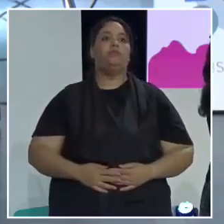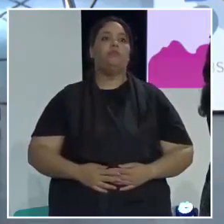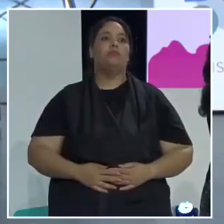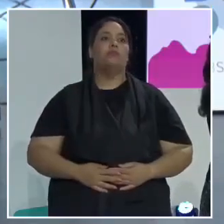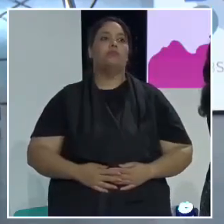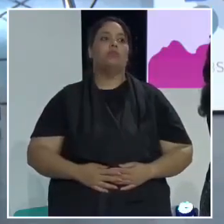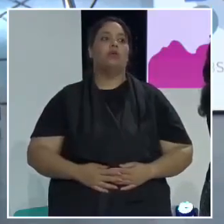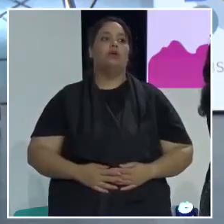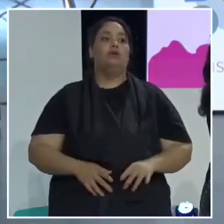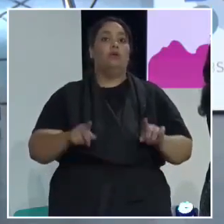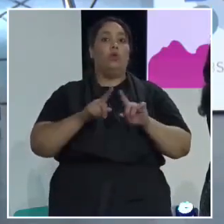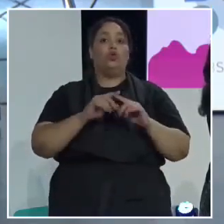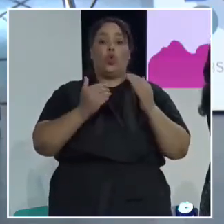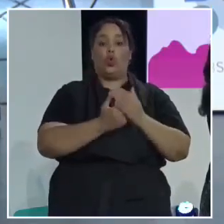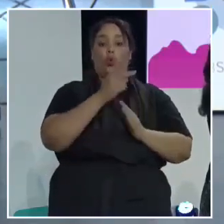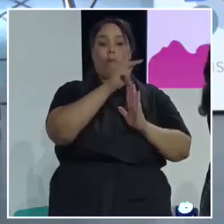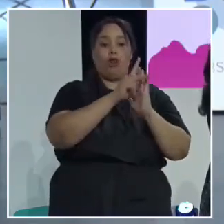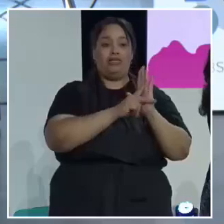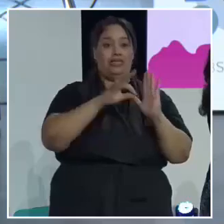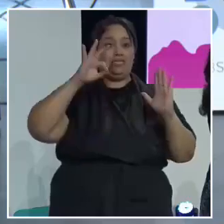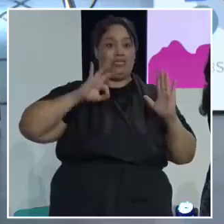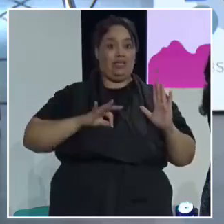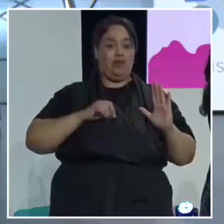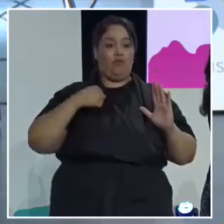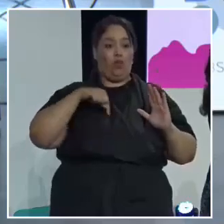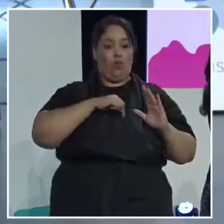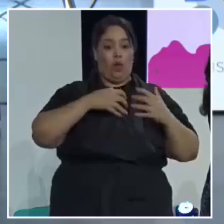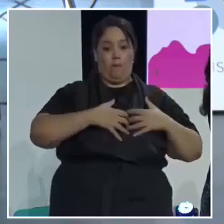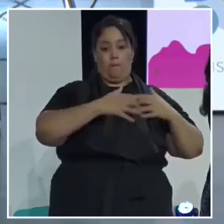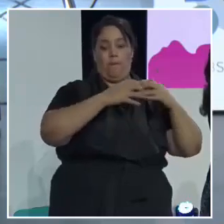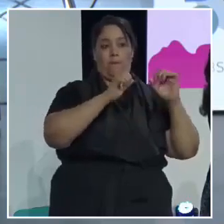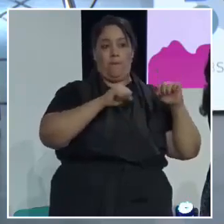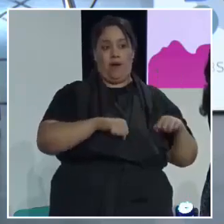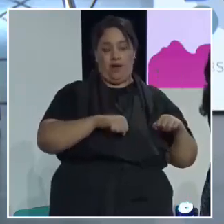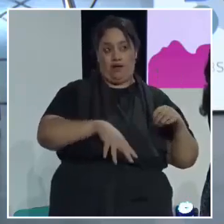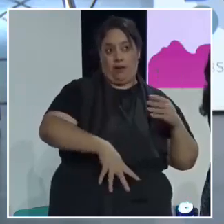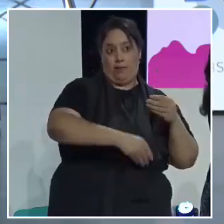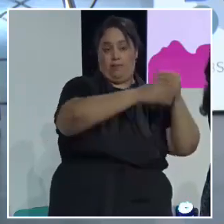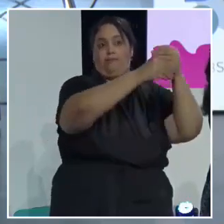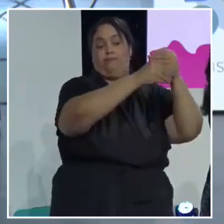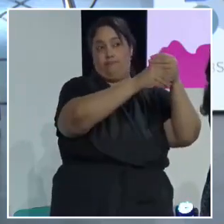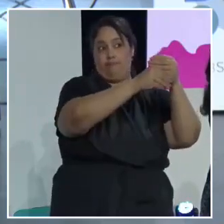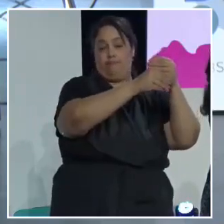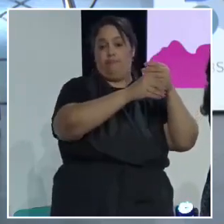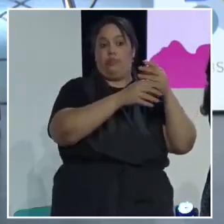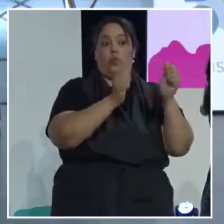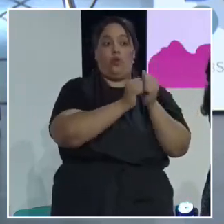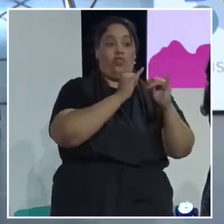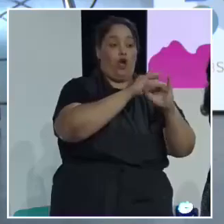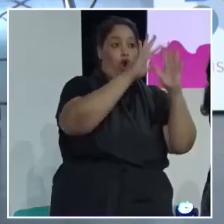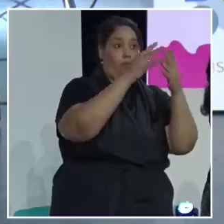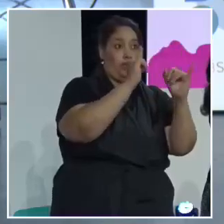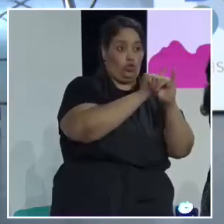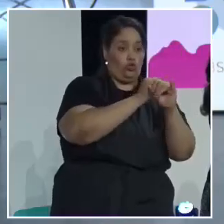inject new policy incentives to the global south as well as to their partners